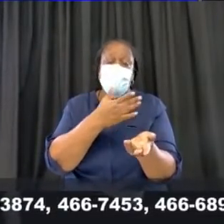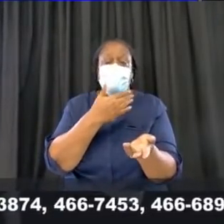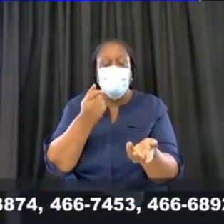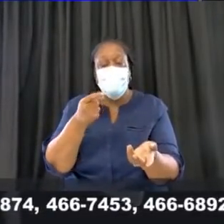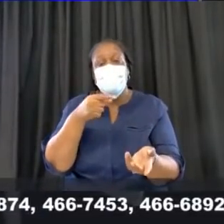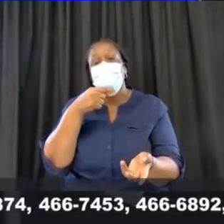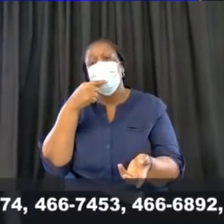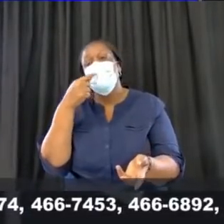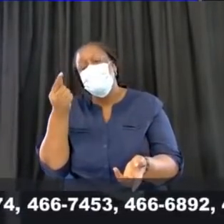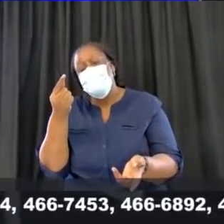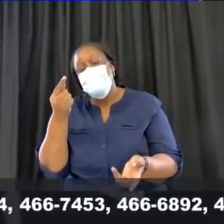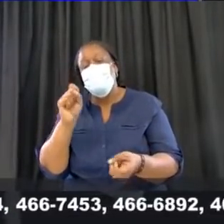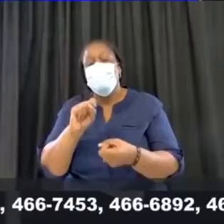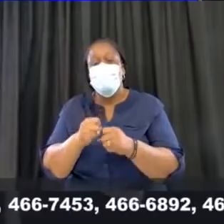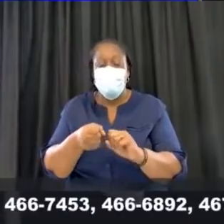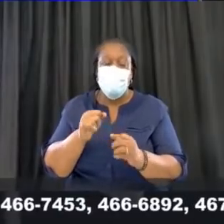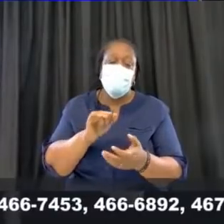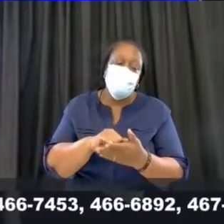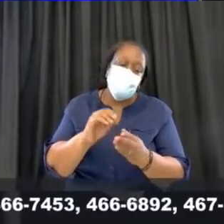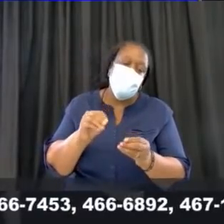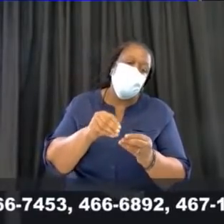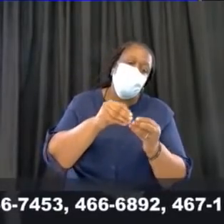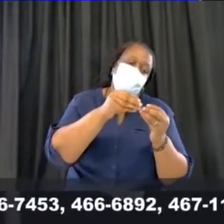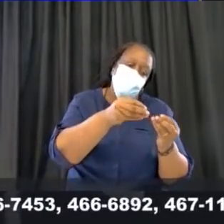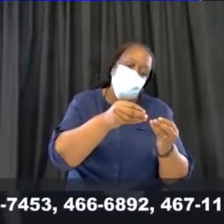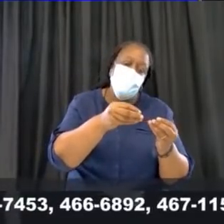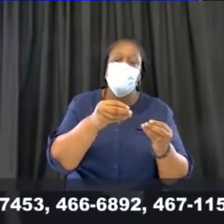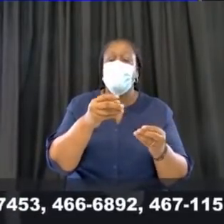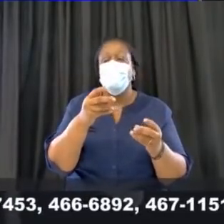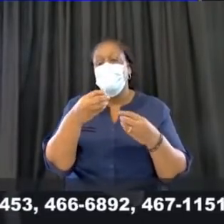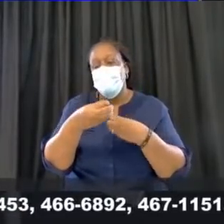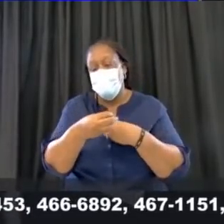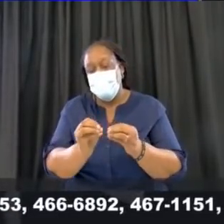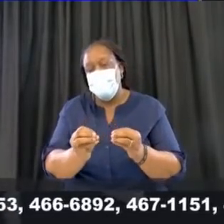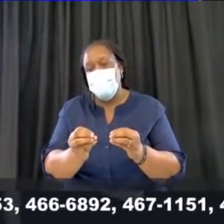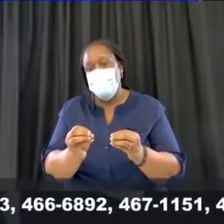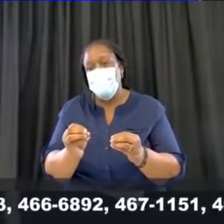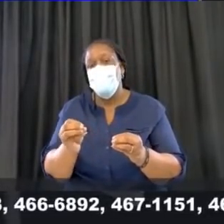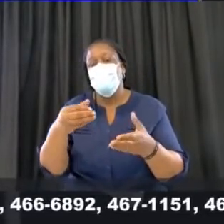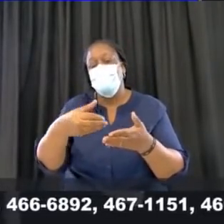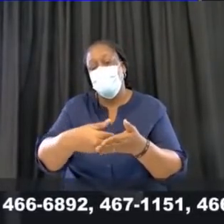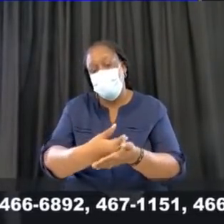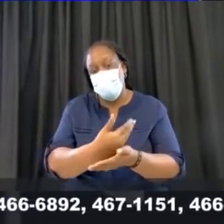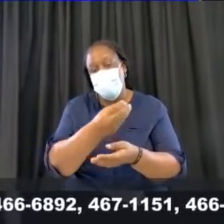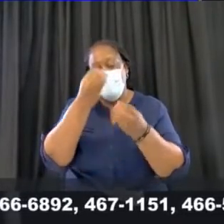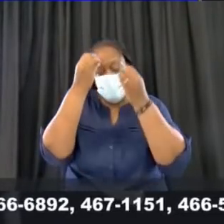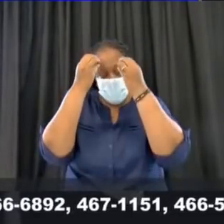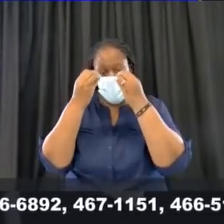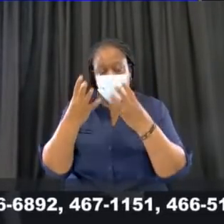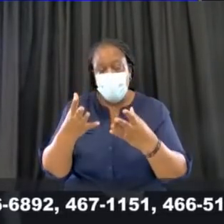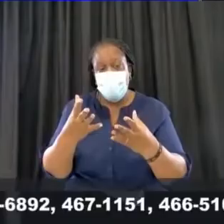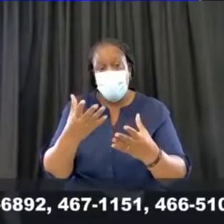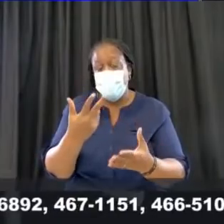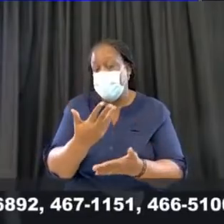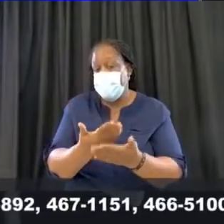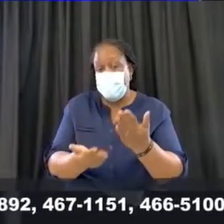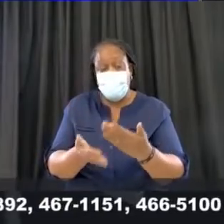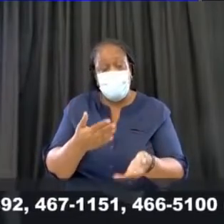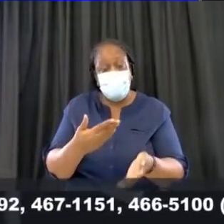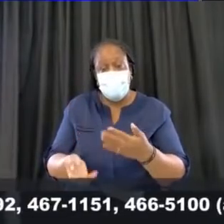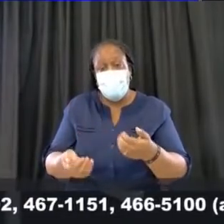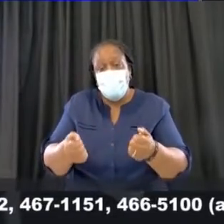this information. So if you received either the AstraZeneca Oxford vaccine or the Pfizer-BioNTech vaccine, and if you